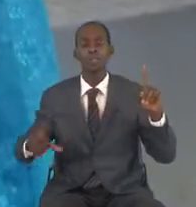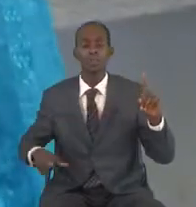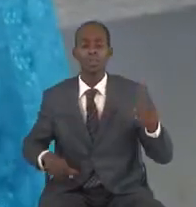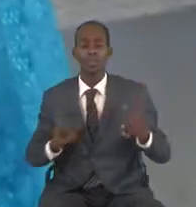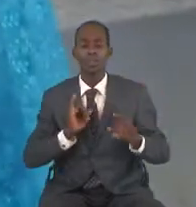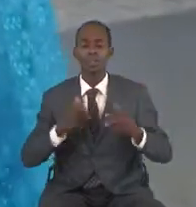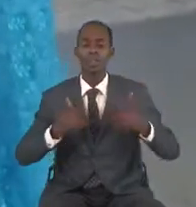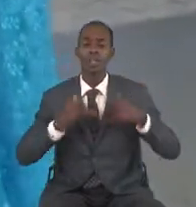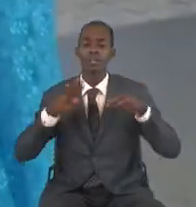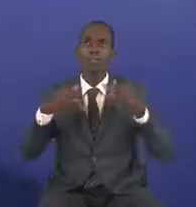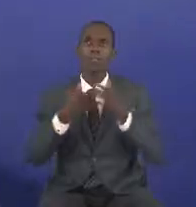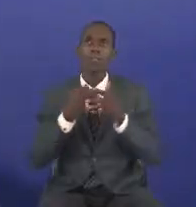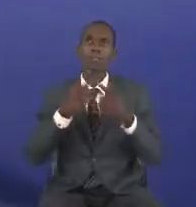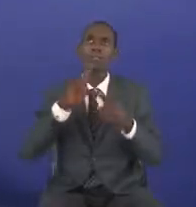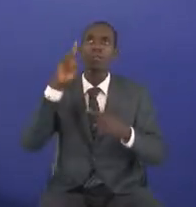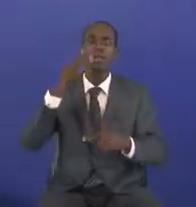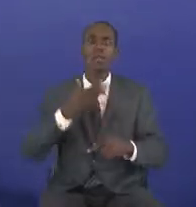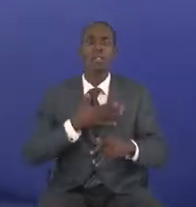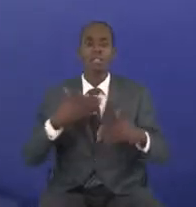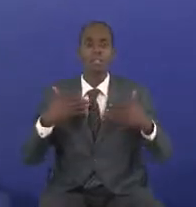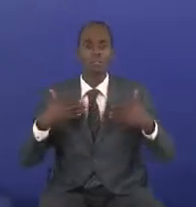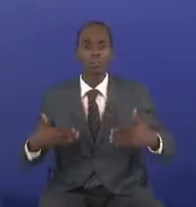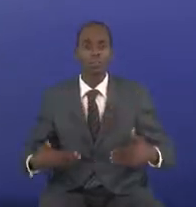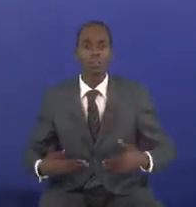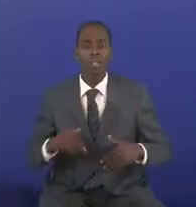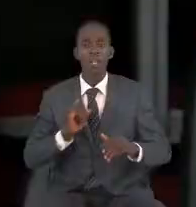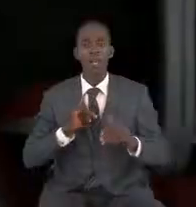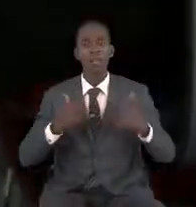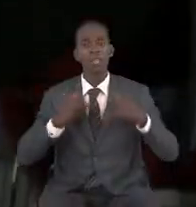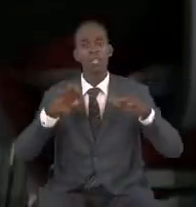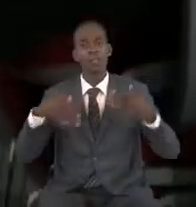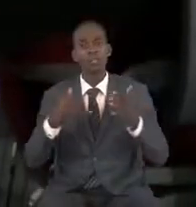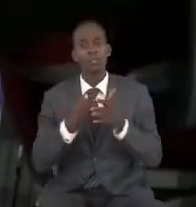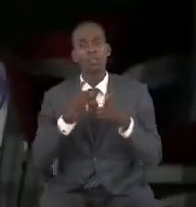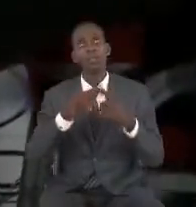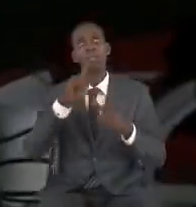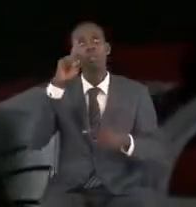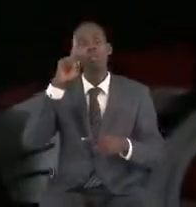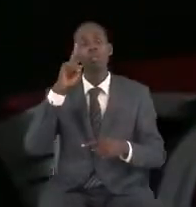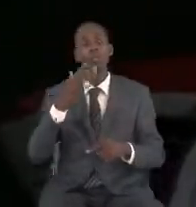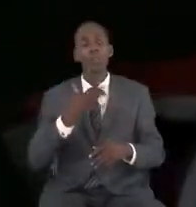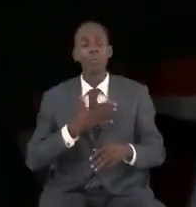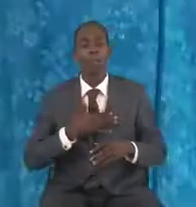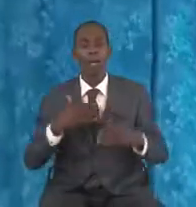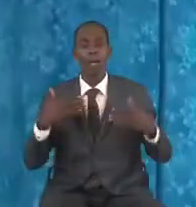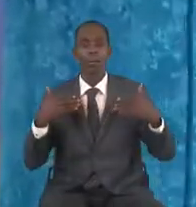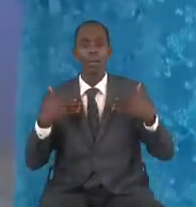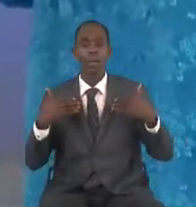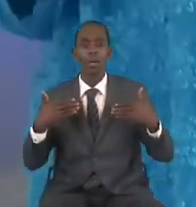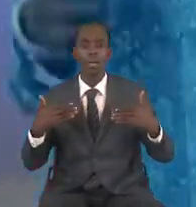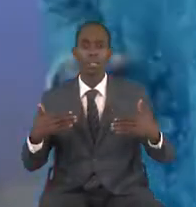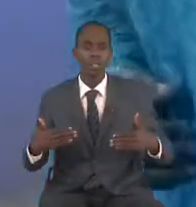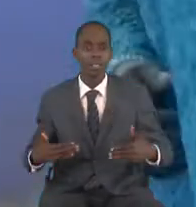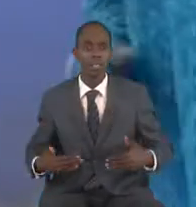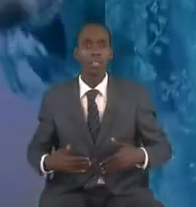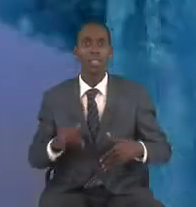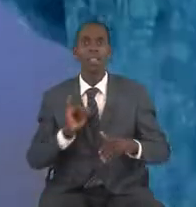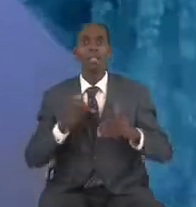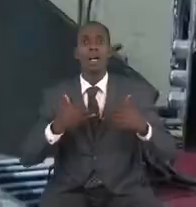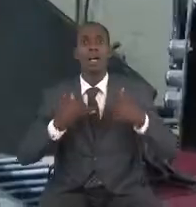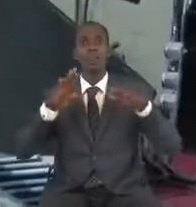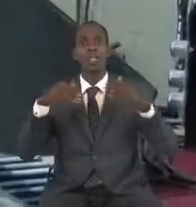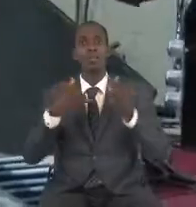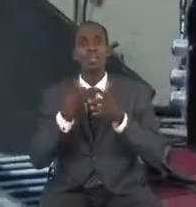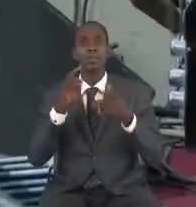you my body, I'm giving to you my body,